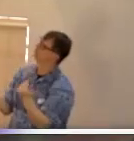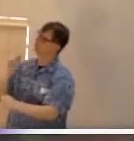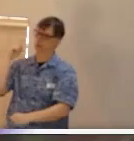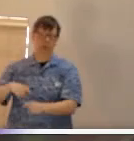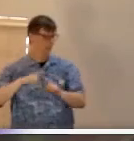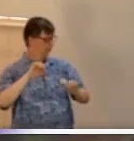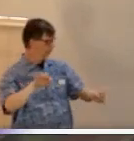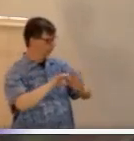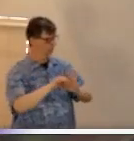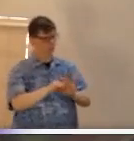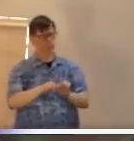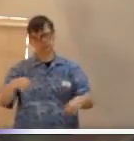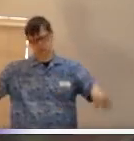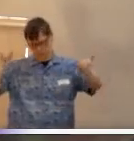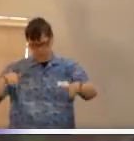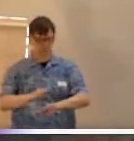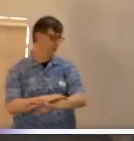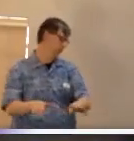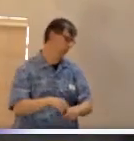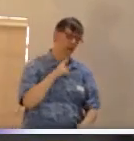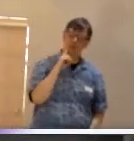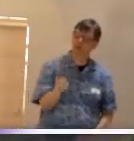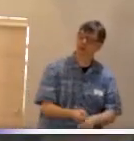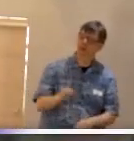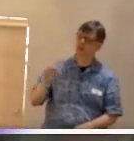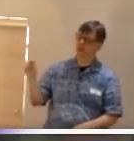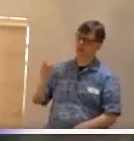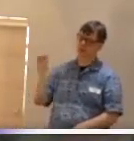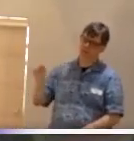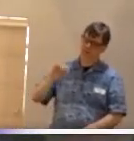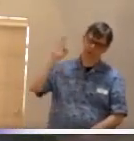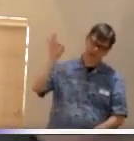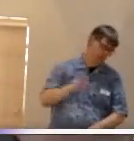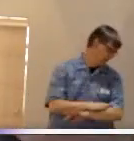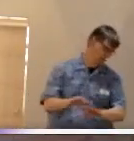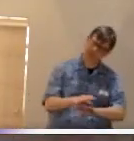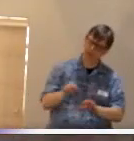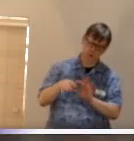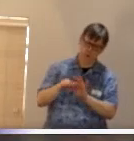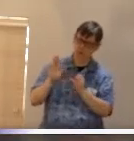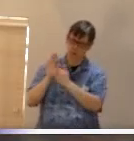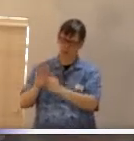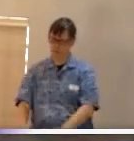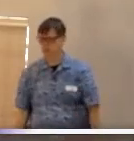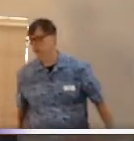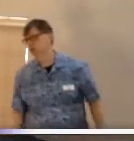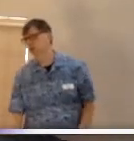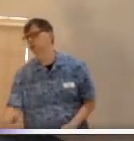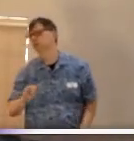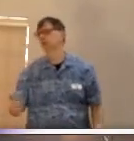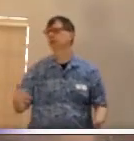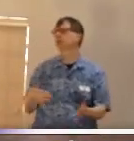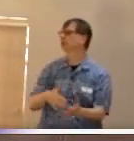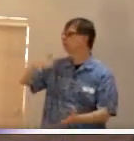into that radio station. You can't get to Campbell Country from 98 KUPD. You just can't do it. But what you can do is start